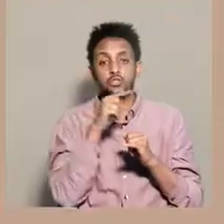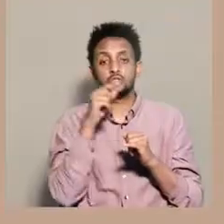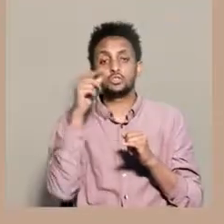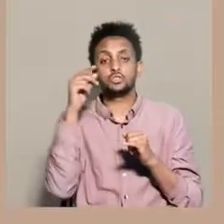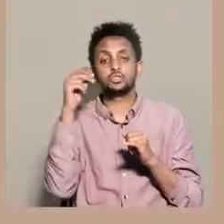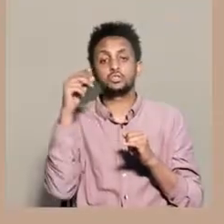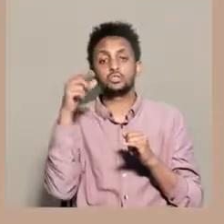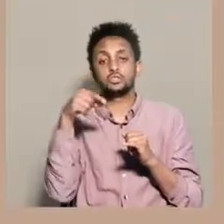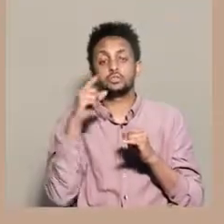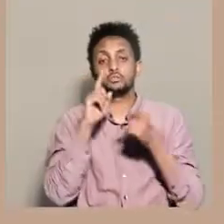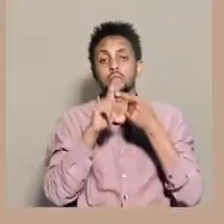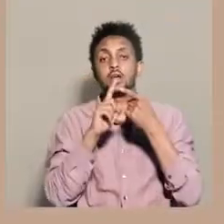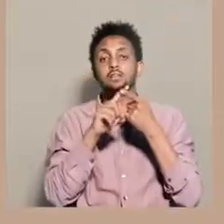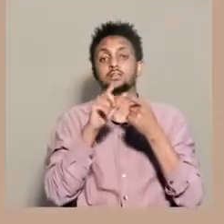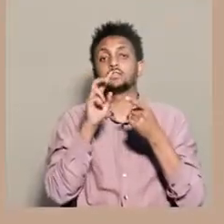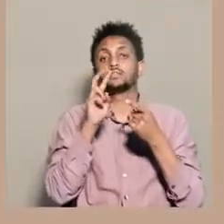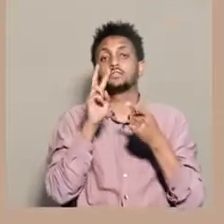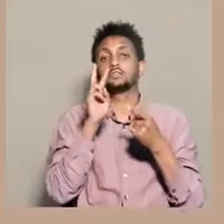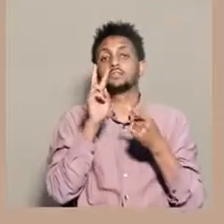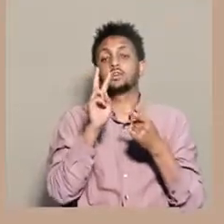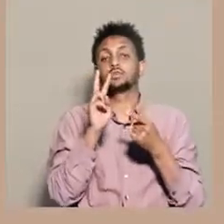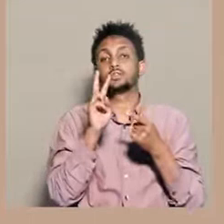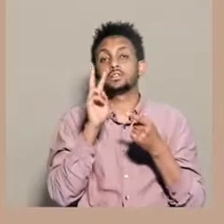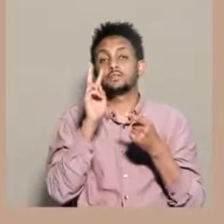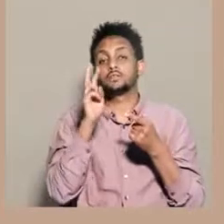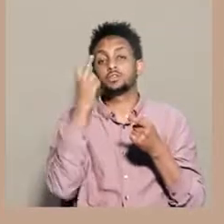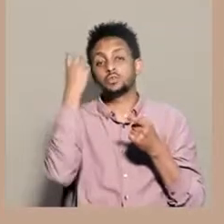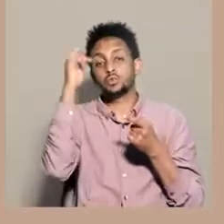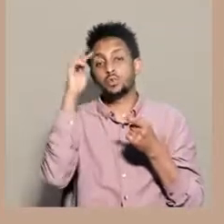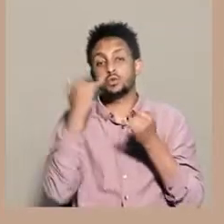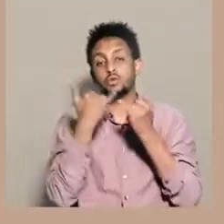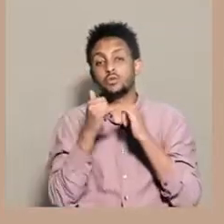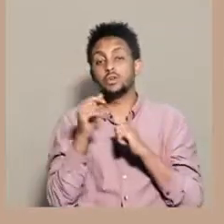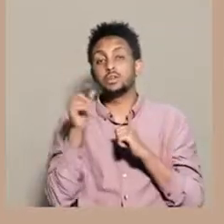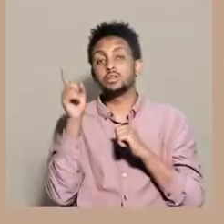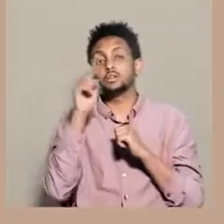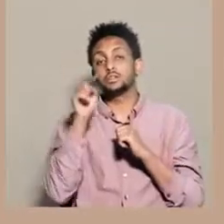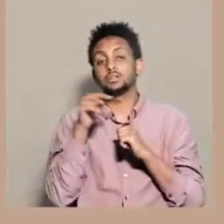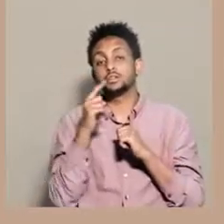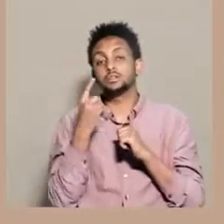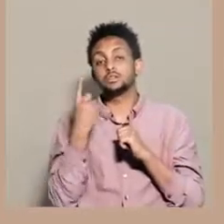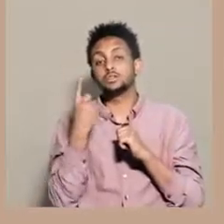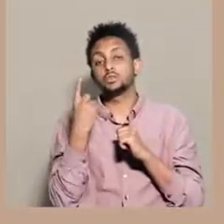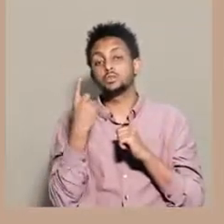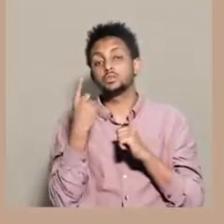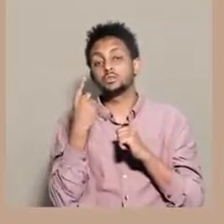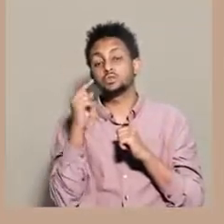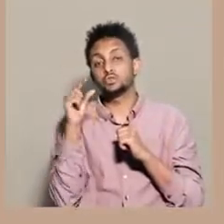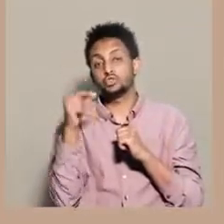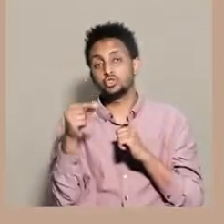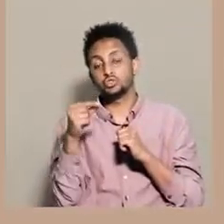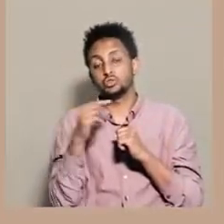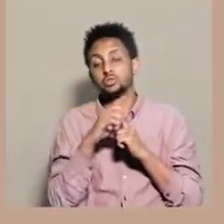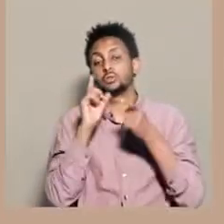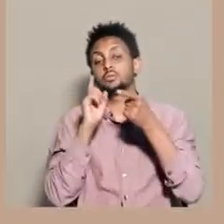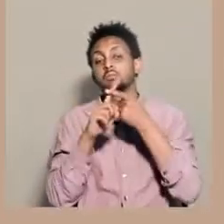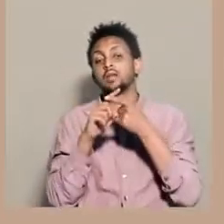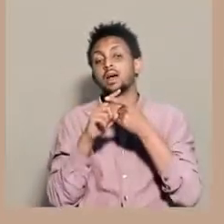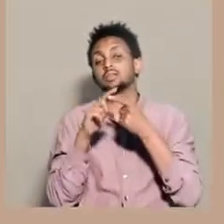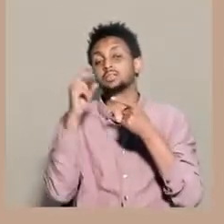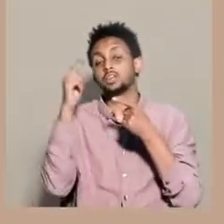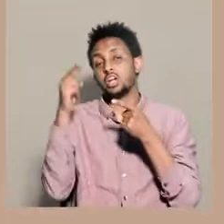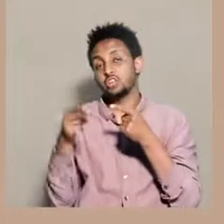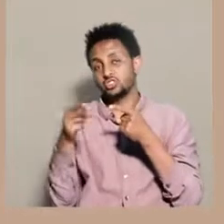1 plus the velocity V squared over rho g 2 times g, okay, plus